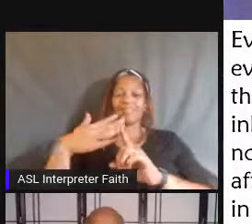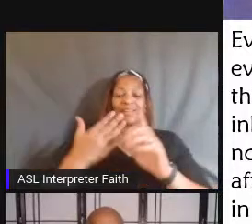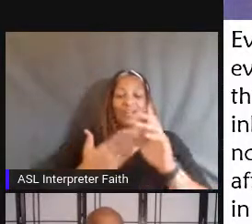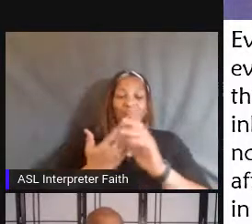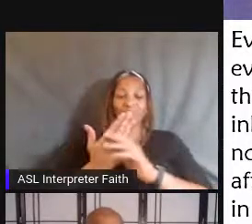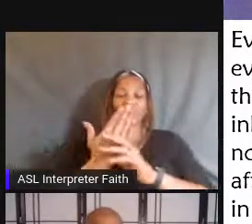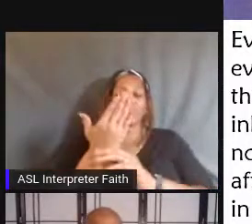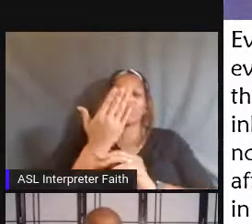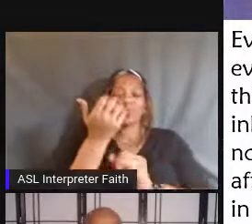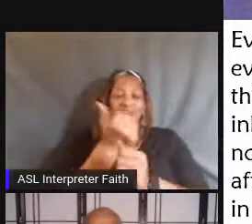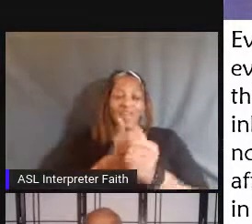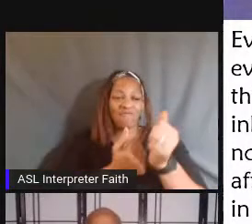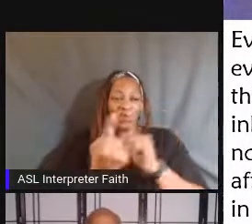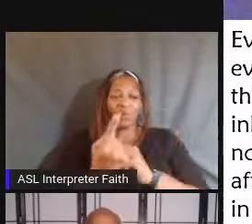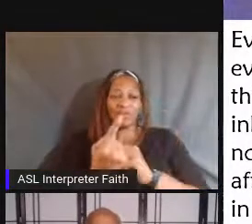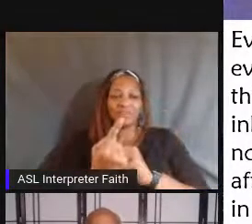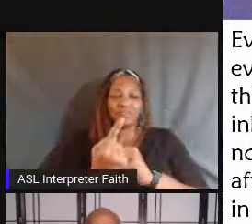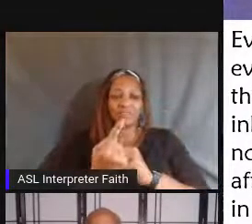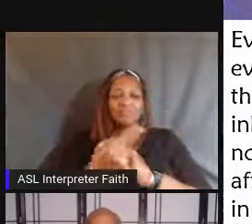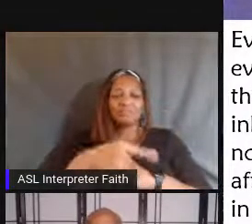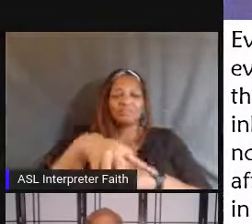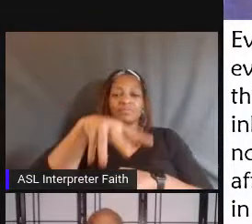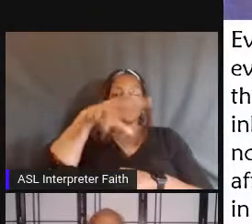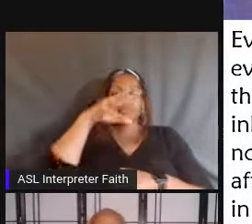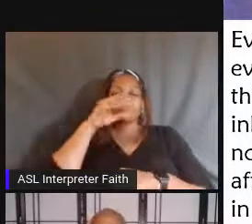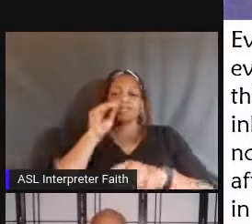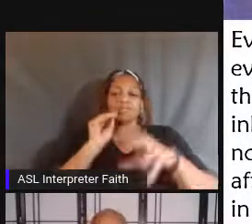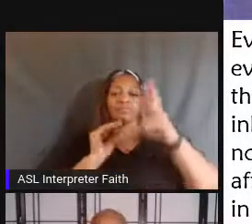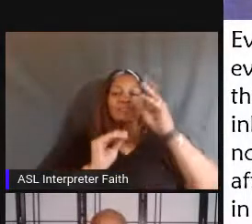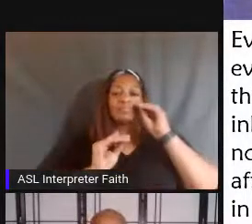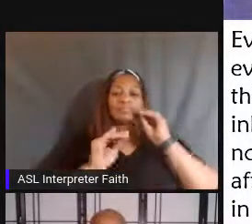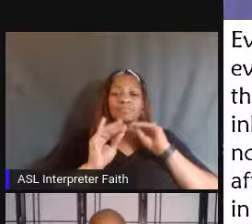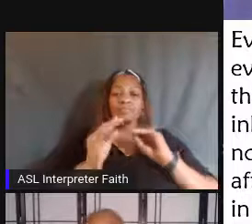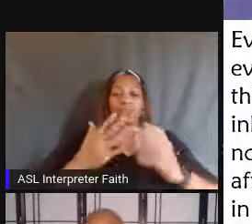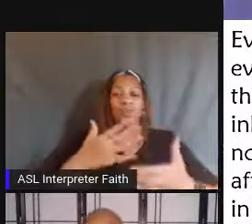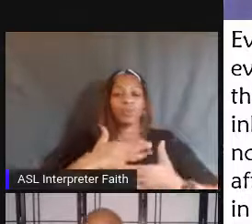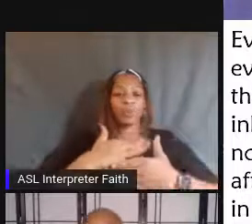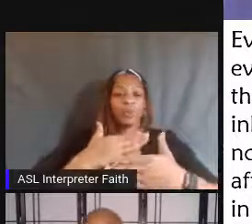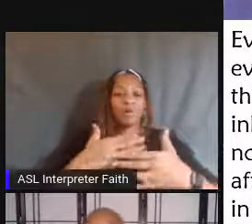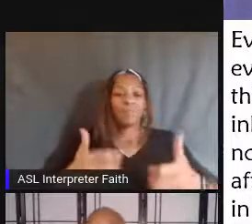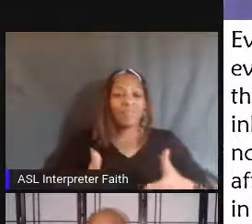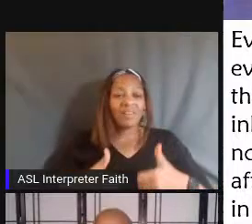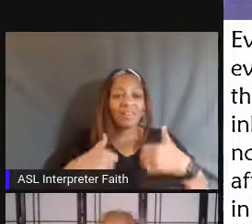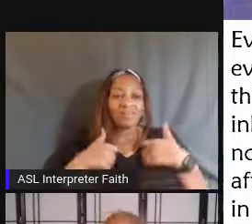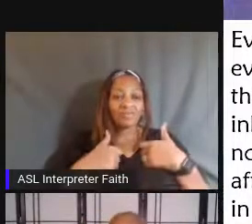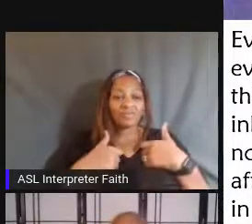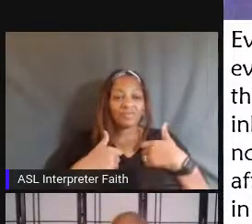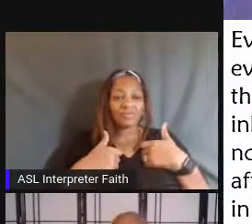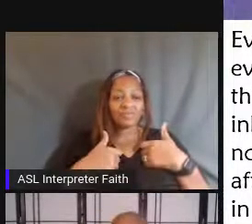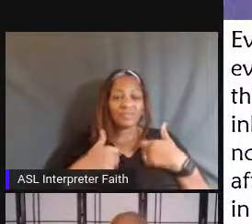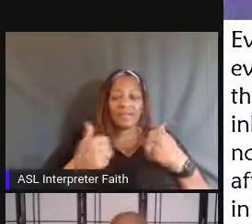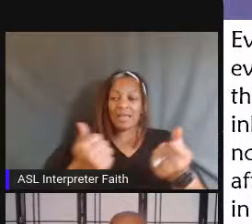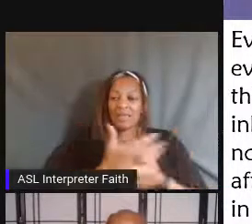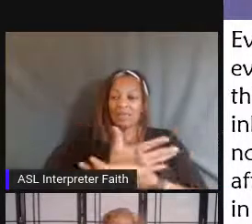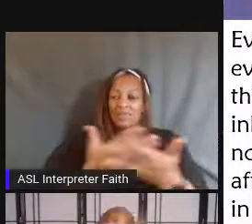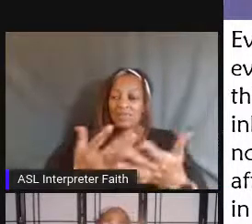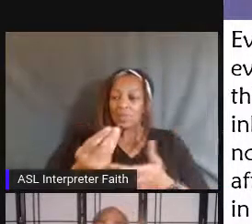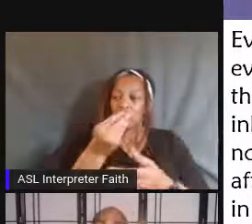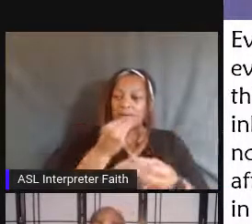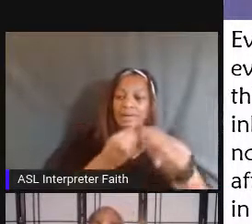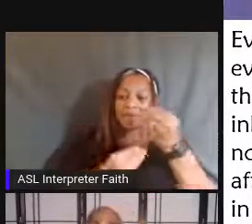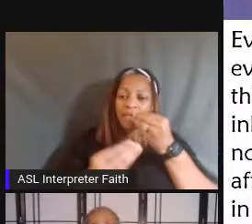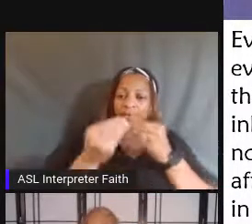Think of every breath that we inhale as the breath of life. And think of the things that we eat